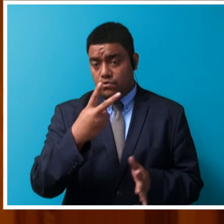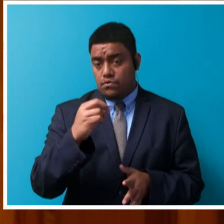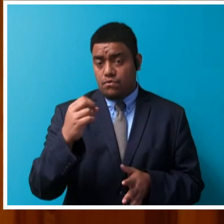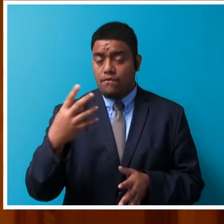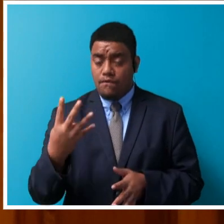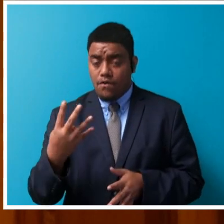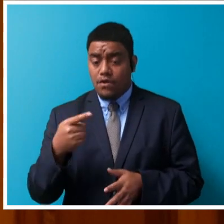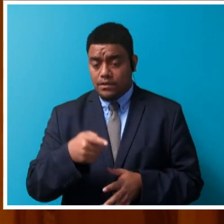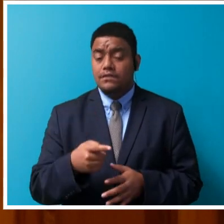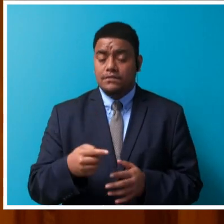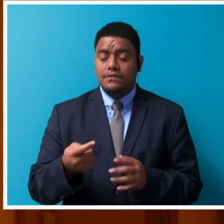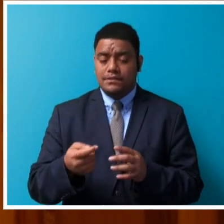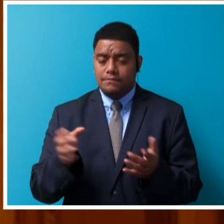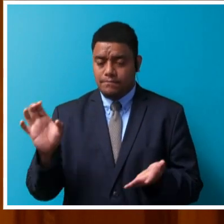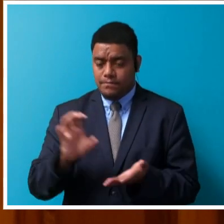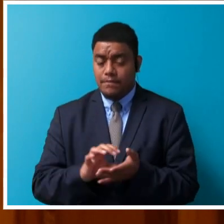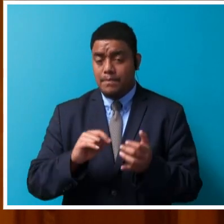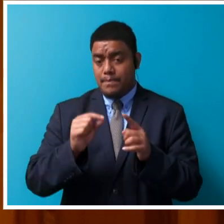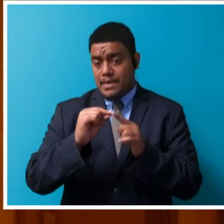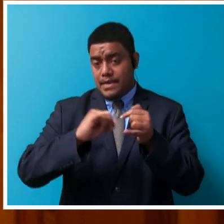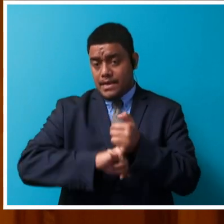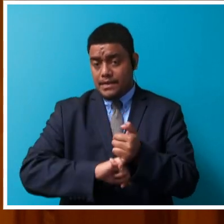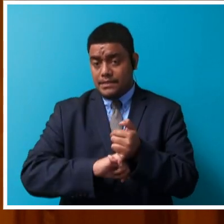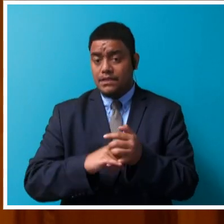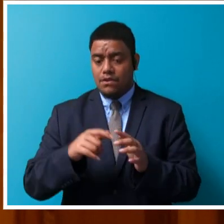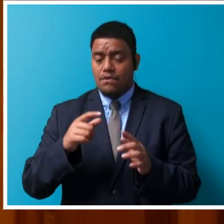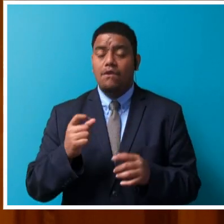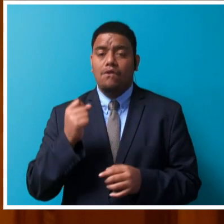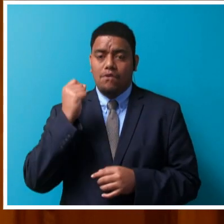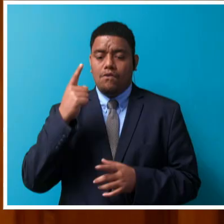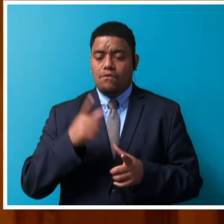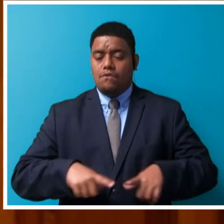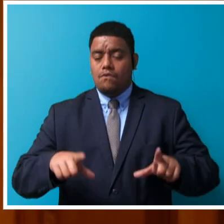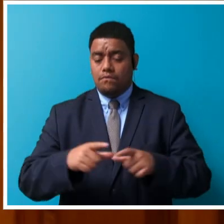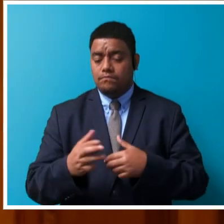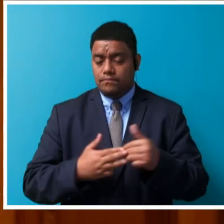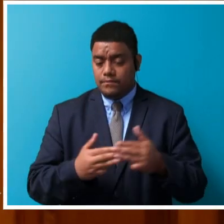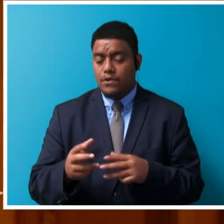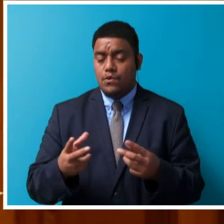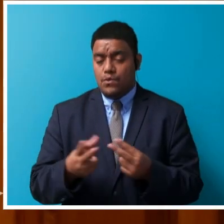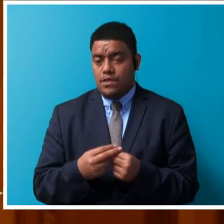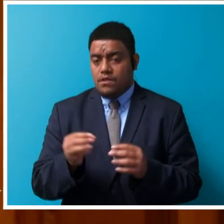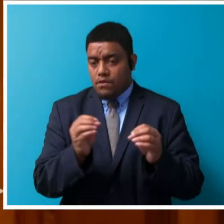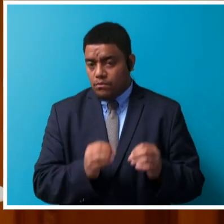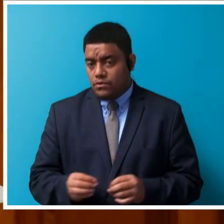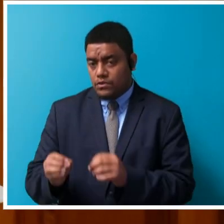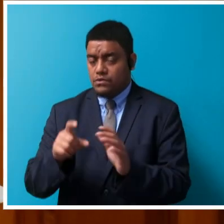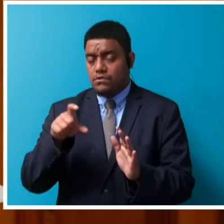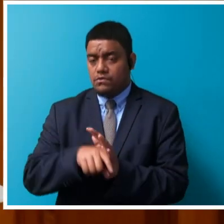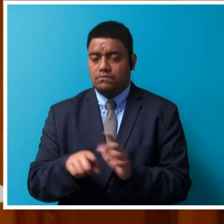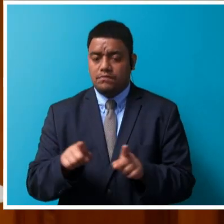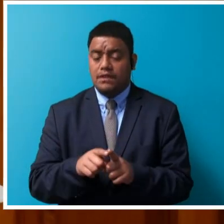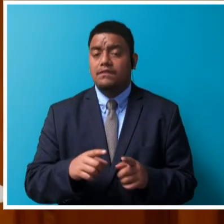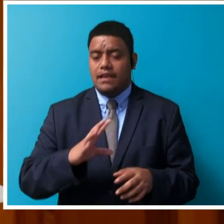2004, this reform grants our Permanent Secretary the localized authority to manage variations within operational categories like